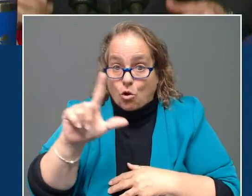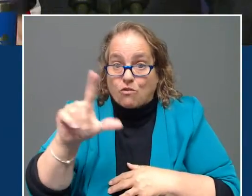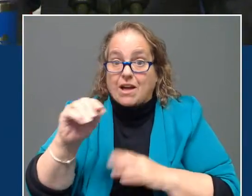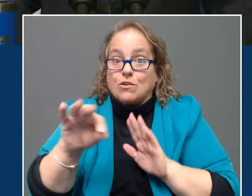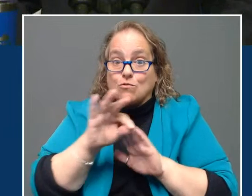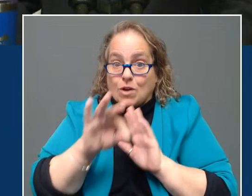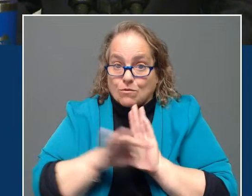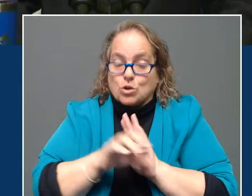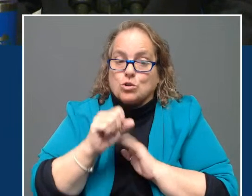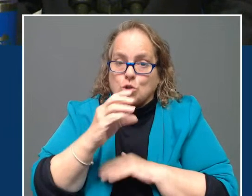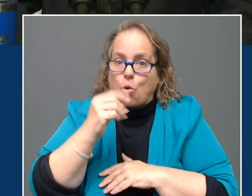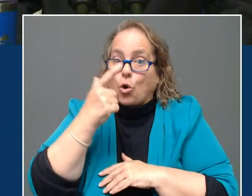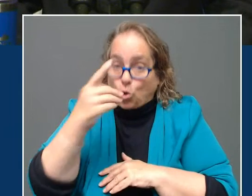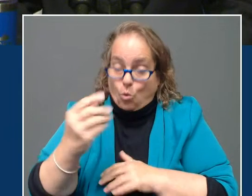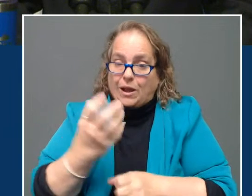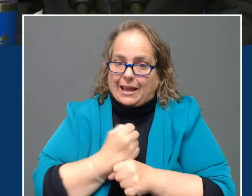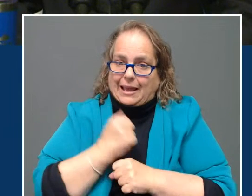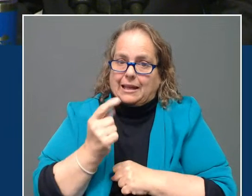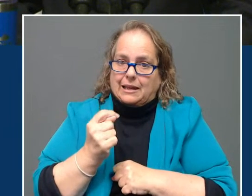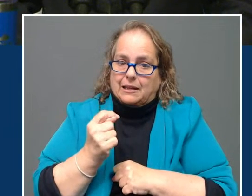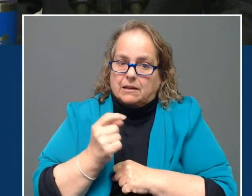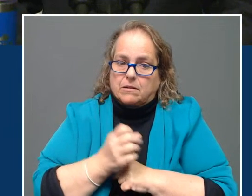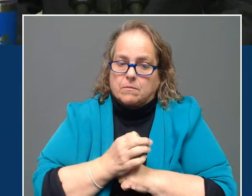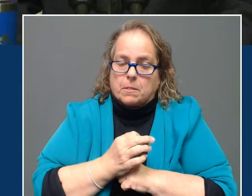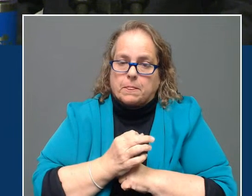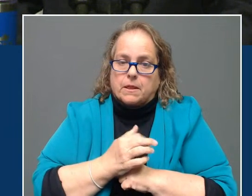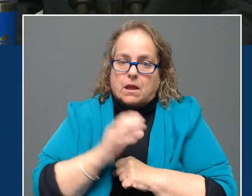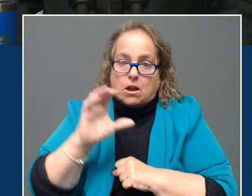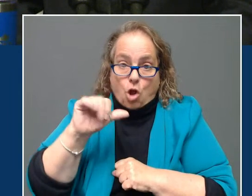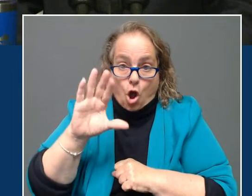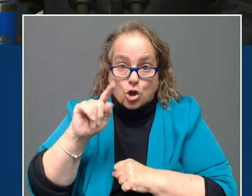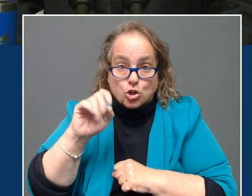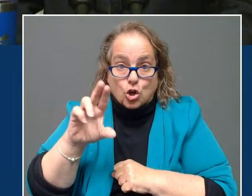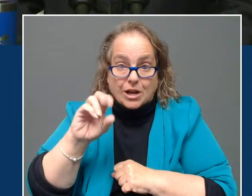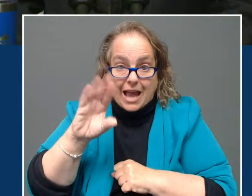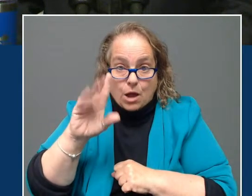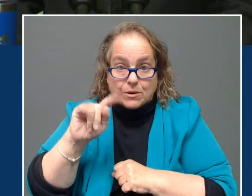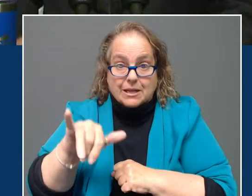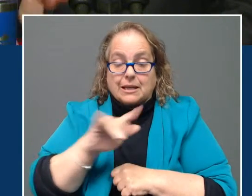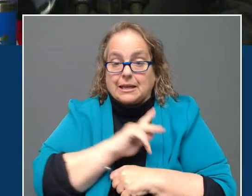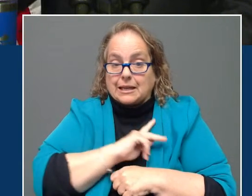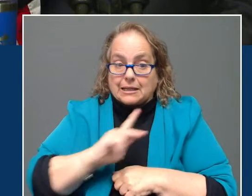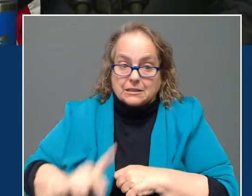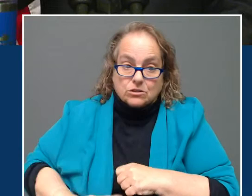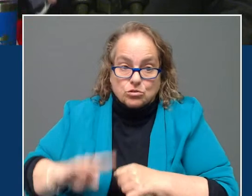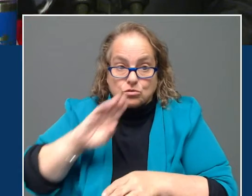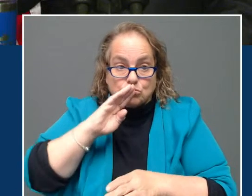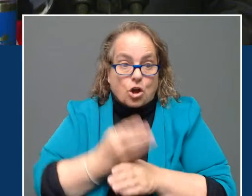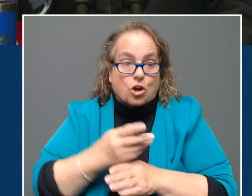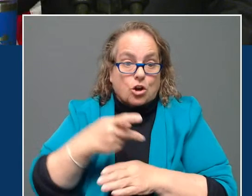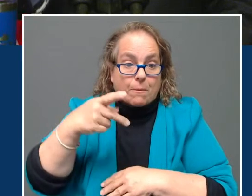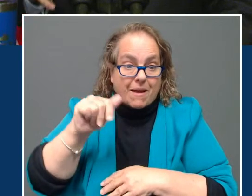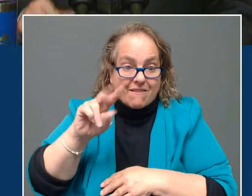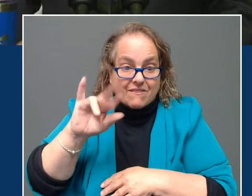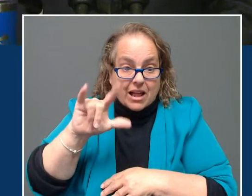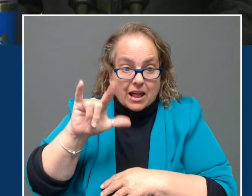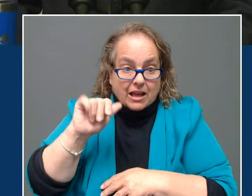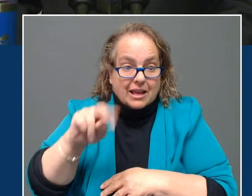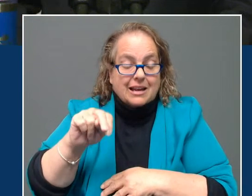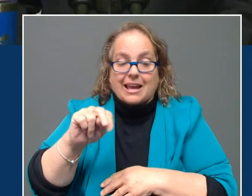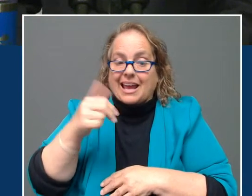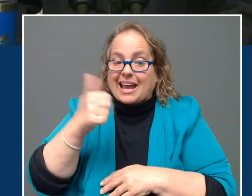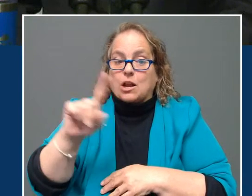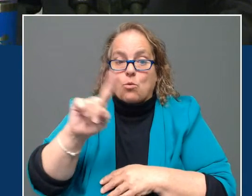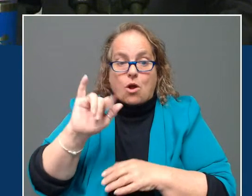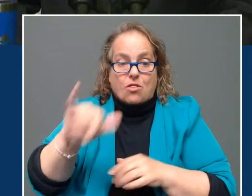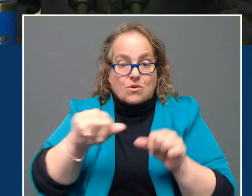So go get them. Also, Carter County, King's Daughter Pavilion, anywhere in that area. I think almost 1,000 appointments available